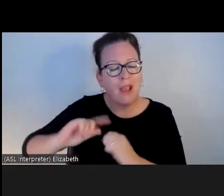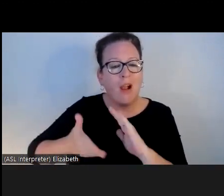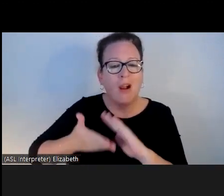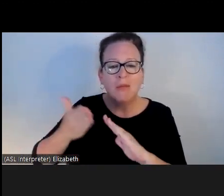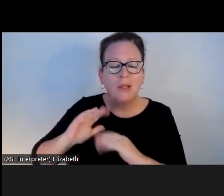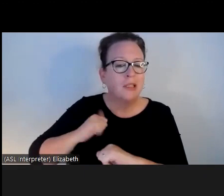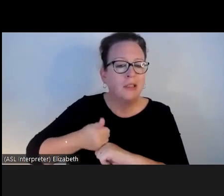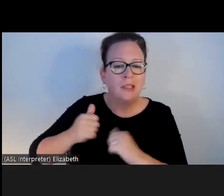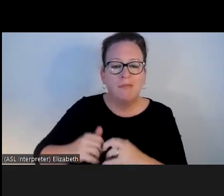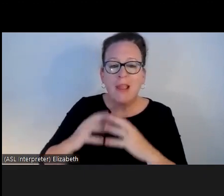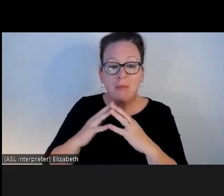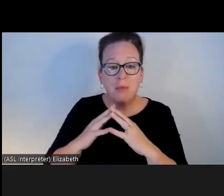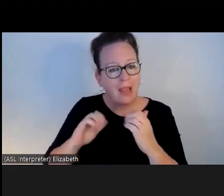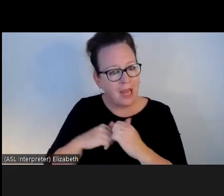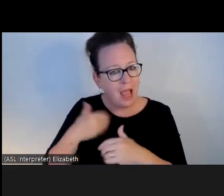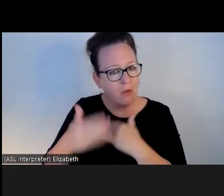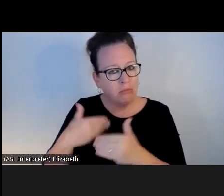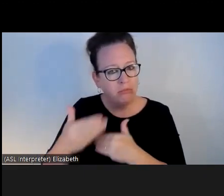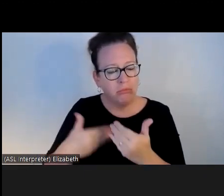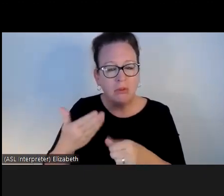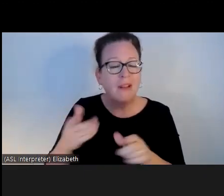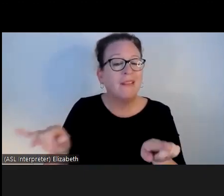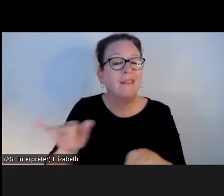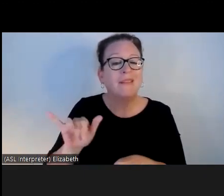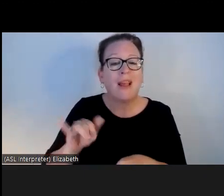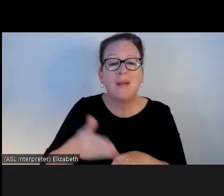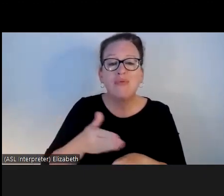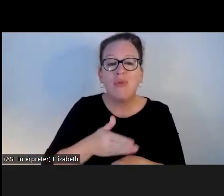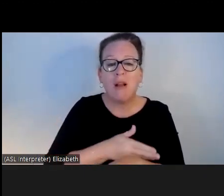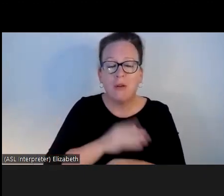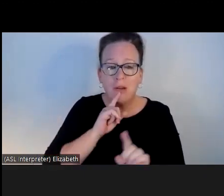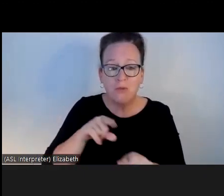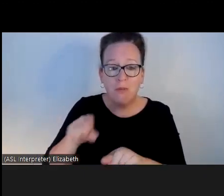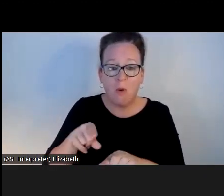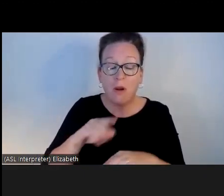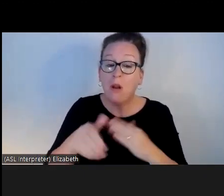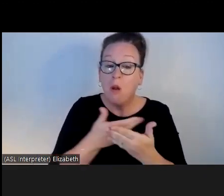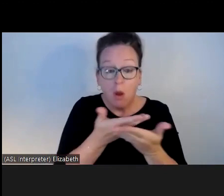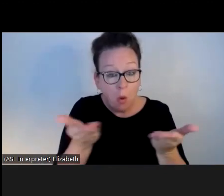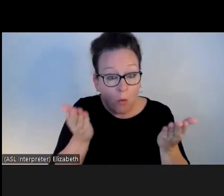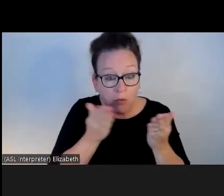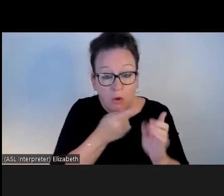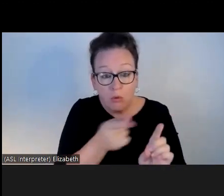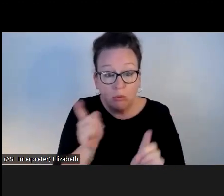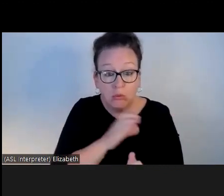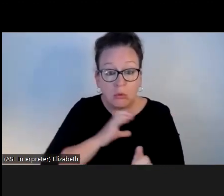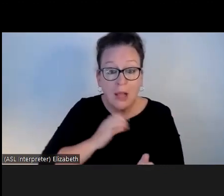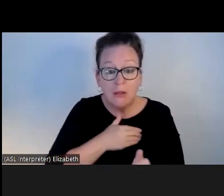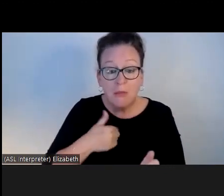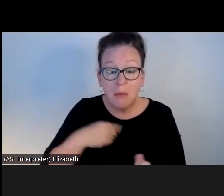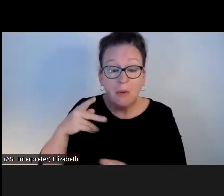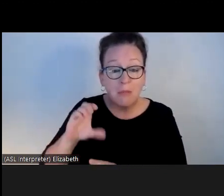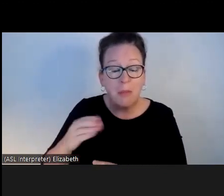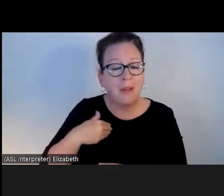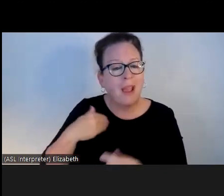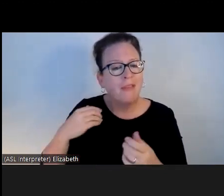and how it's going, like a progress report sort. And all of you having the opportunity to ask questions. That's what I meant